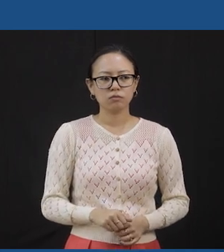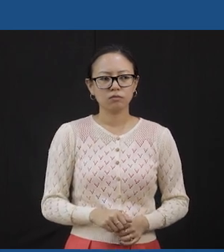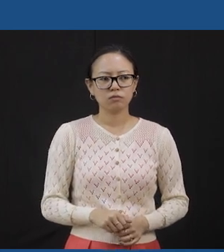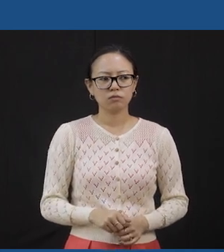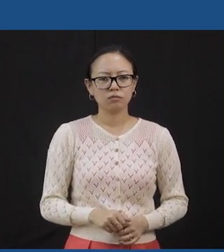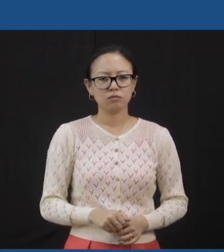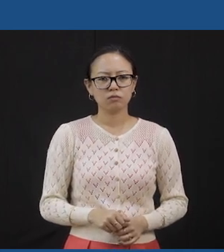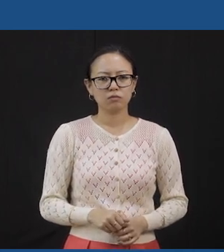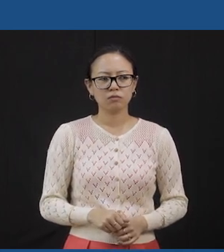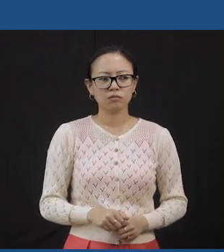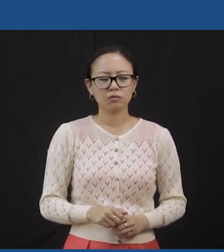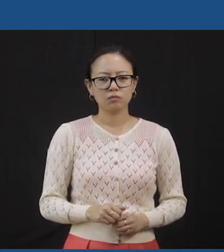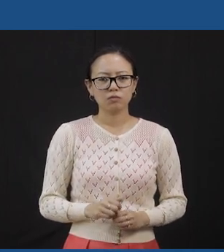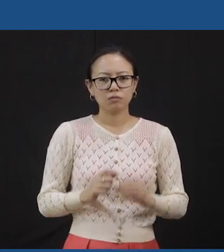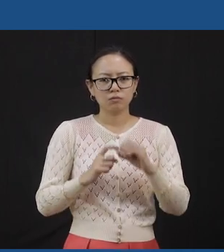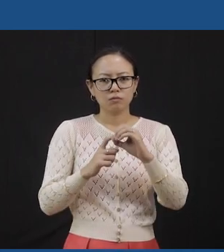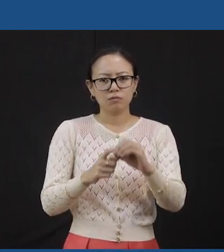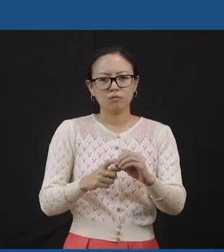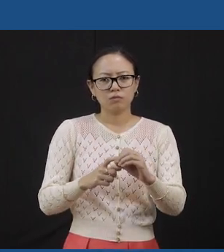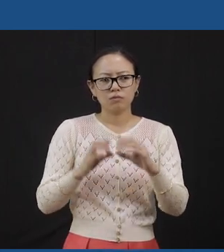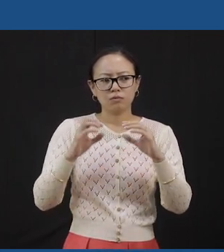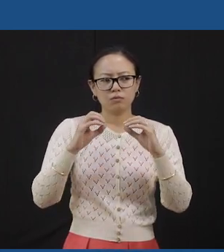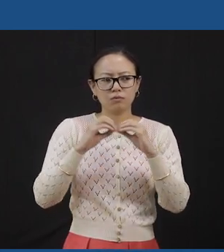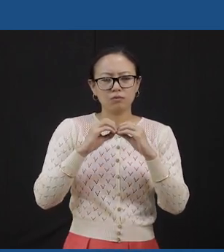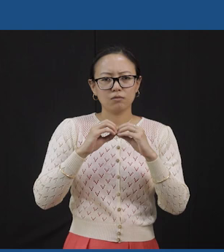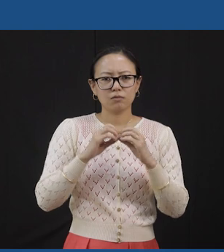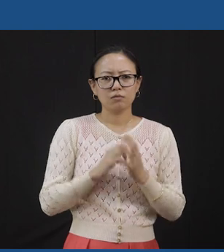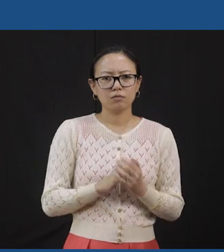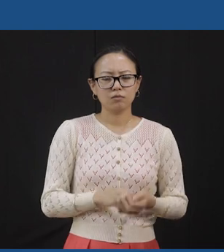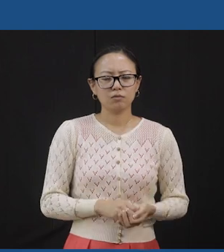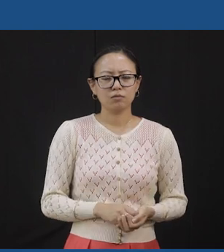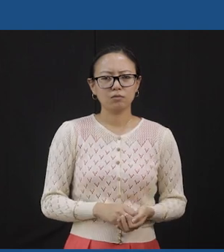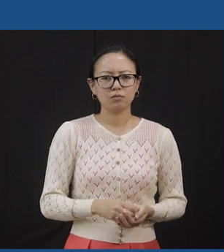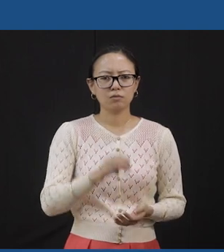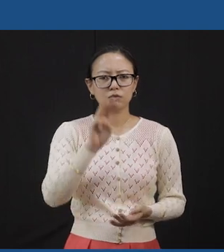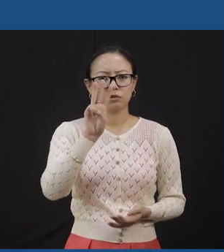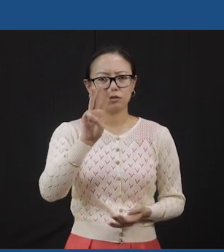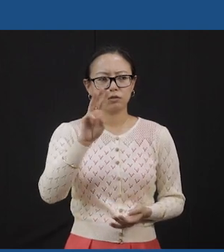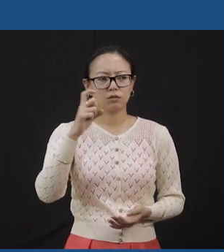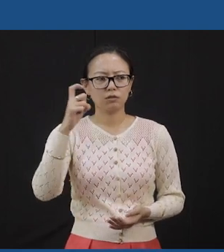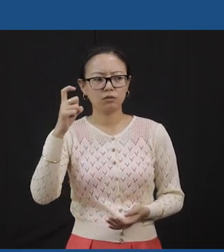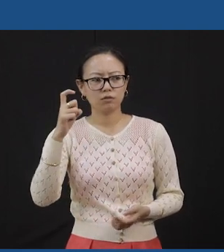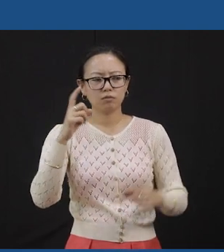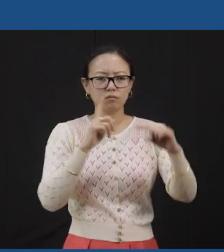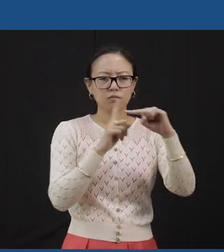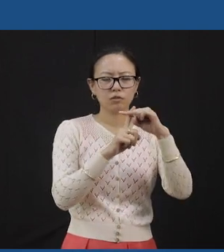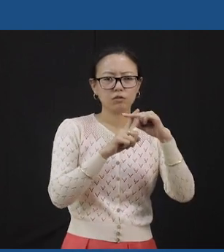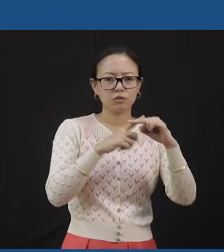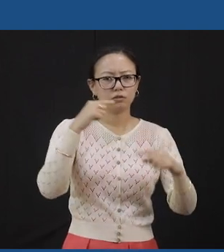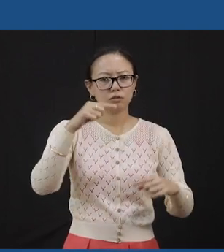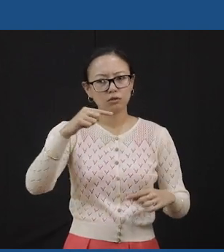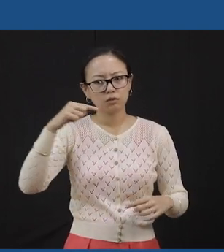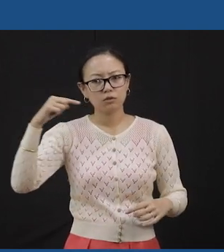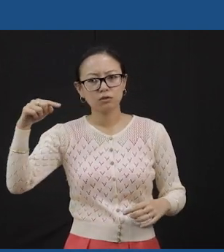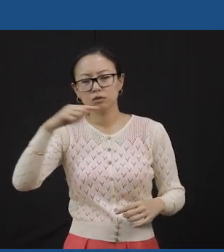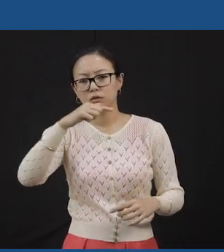Now B, we will do 37 plus dash equal to 61. So here we will